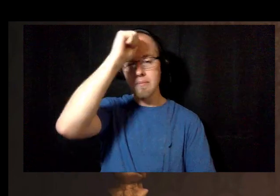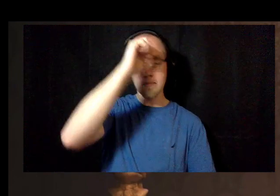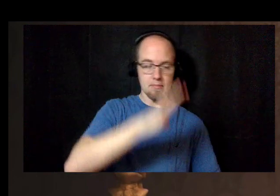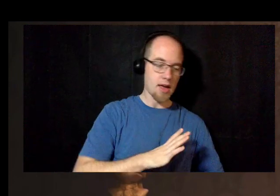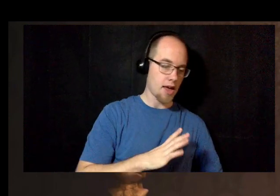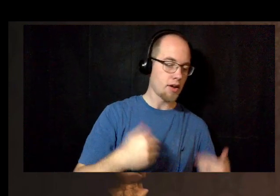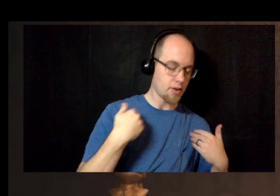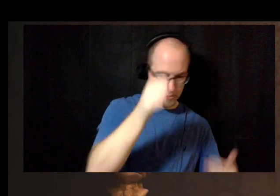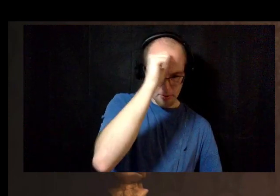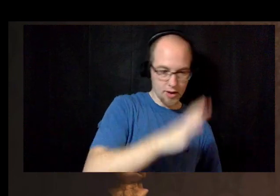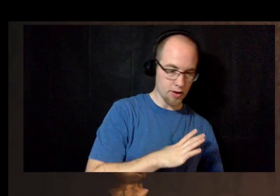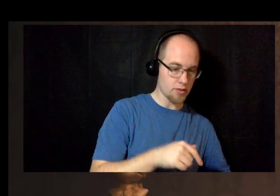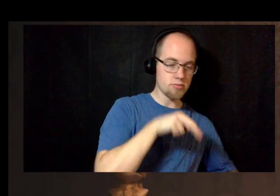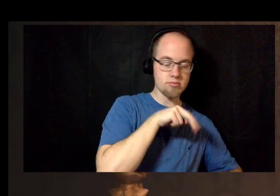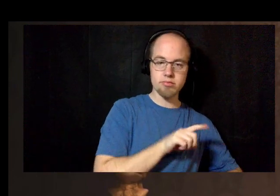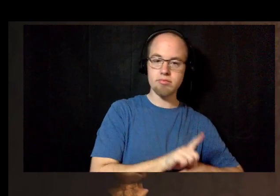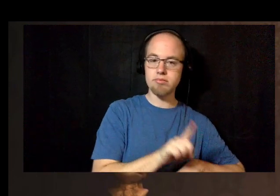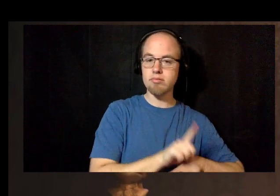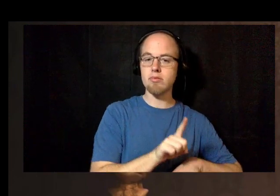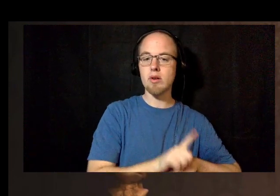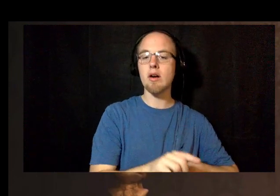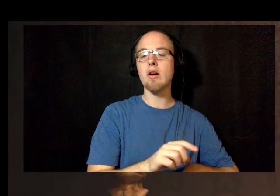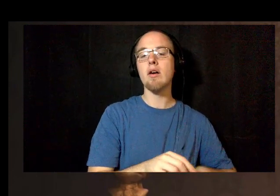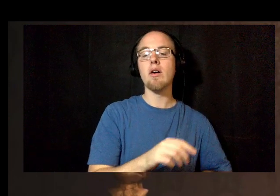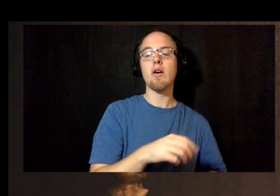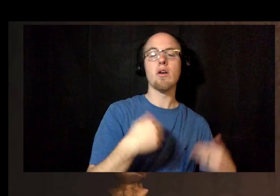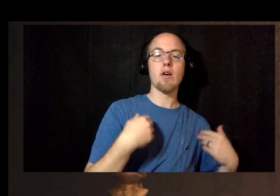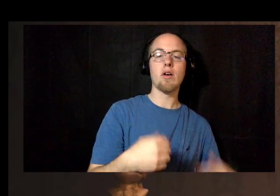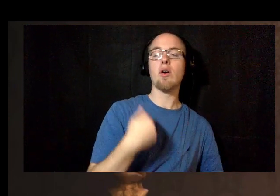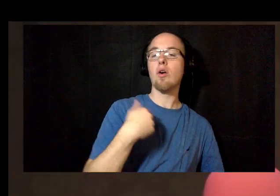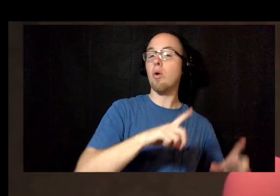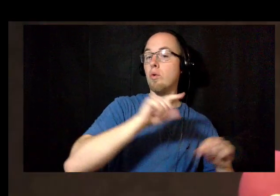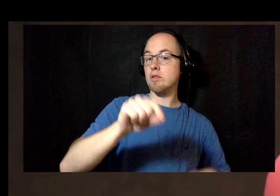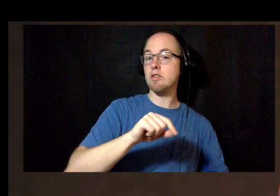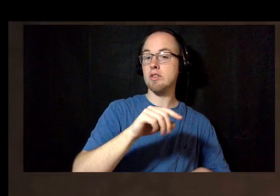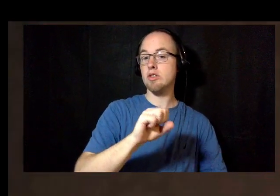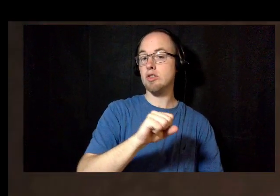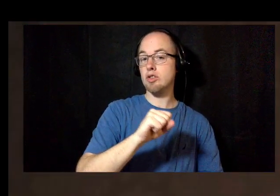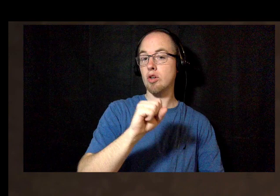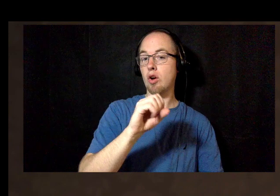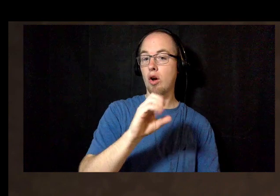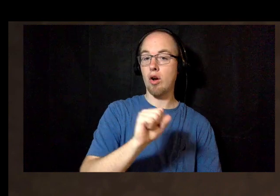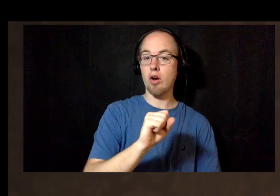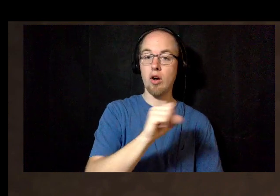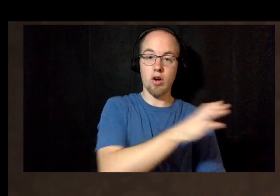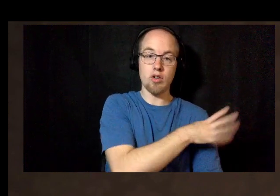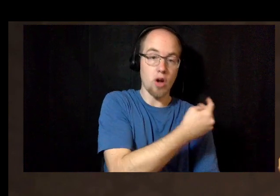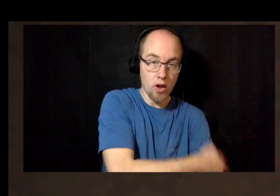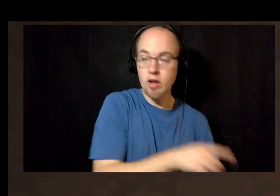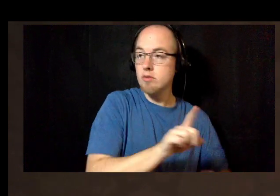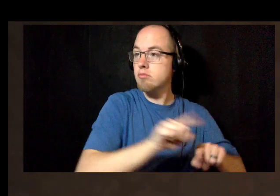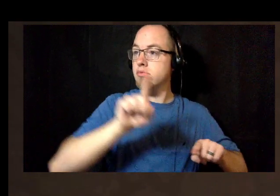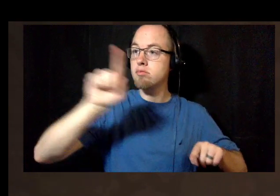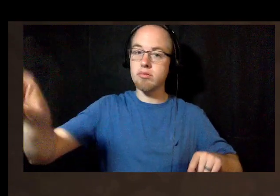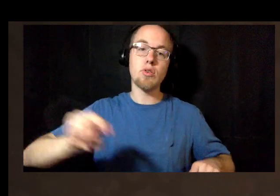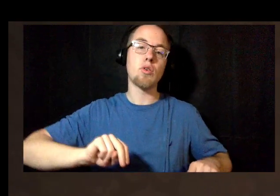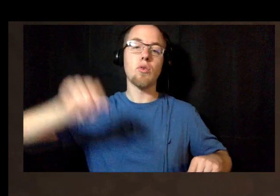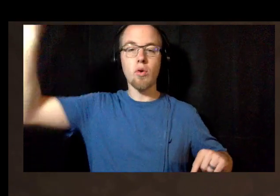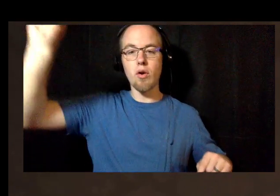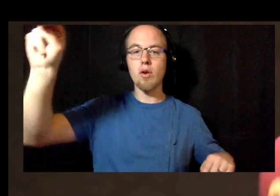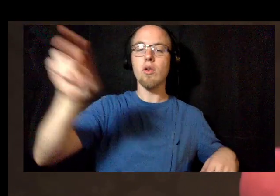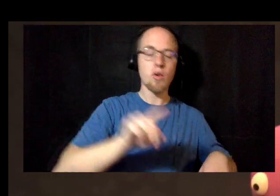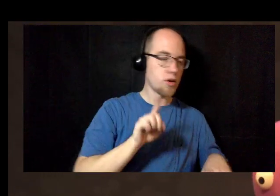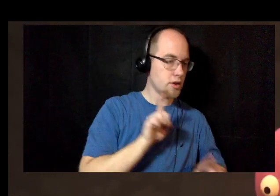of Scotland up to the Isle of Skye in the far north, retracing the footsteps of his great-great-grandfather and having a